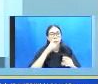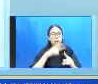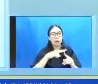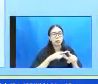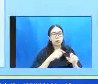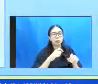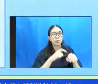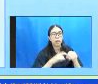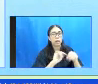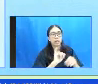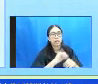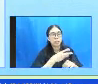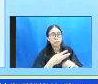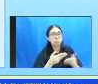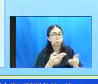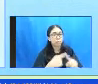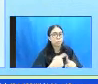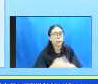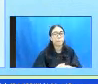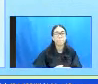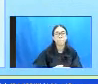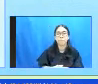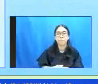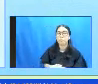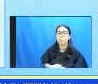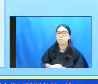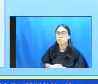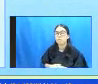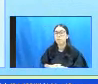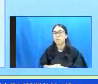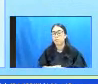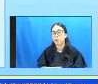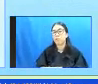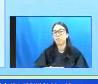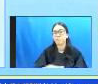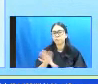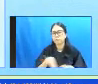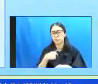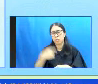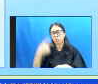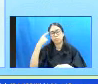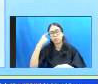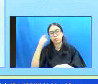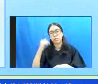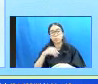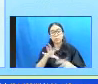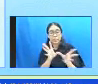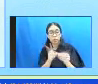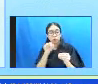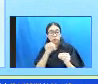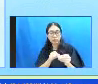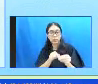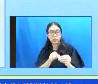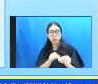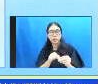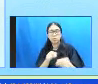Okay, in my view, inclusion is an important topic in climate discourses on